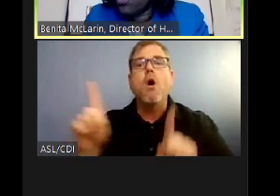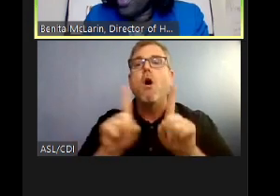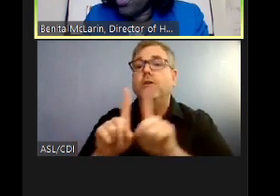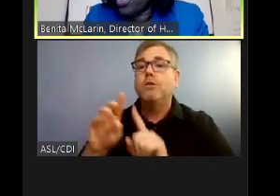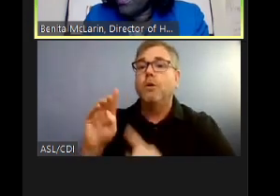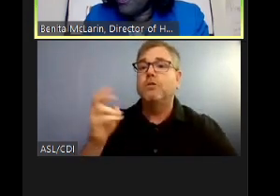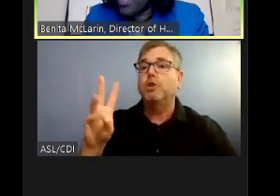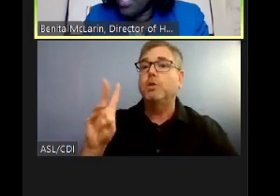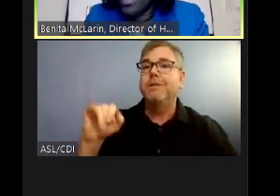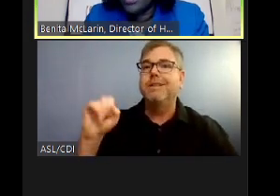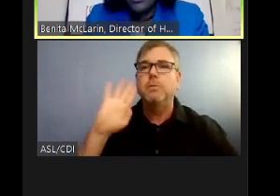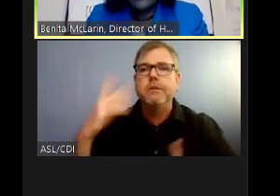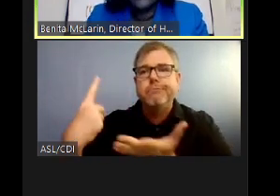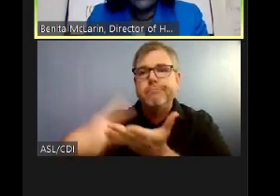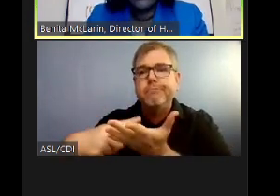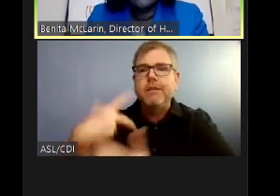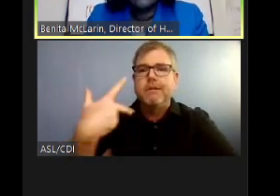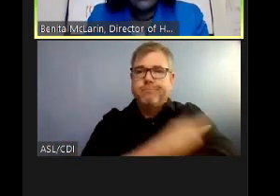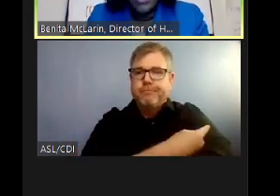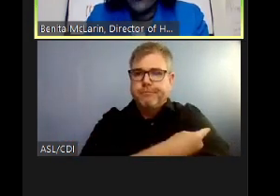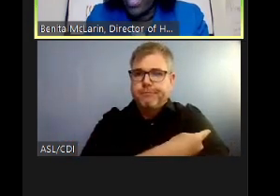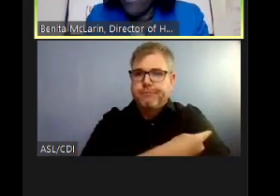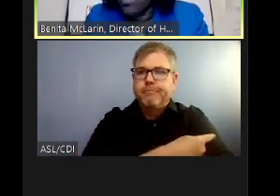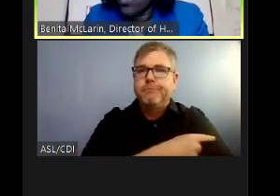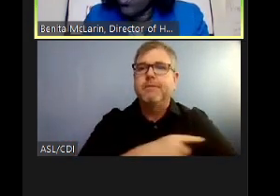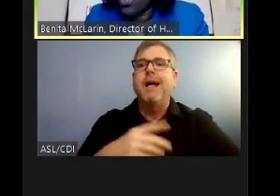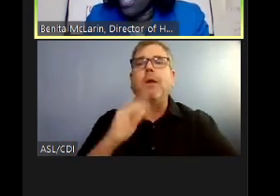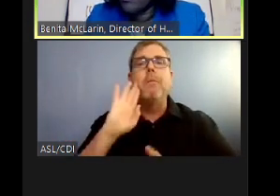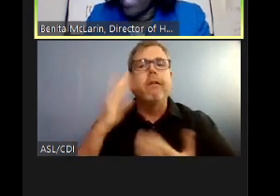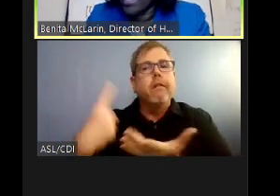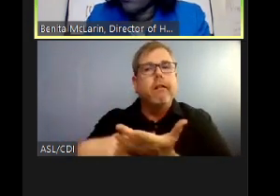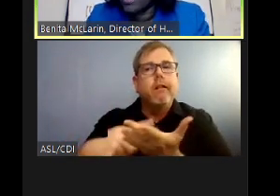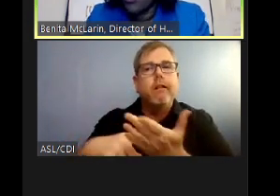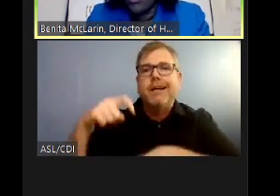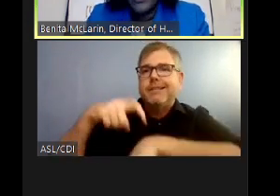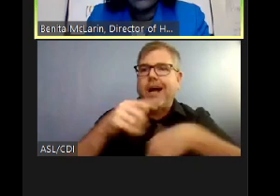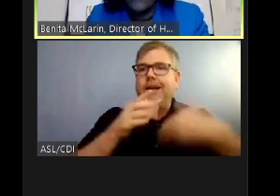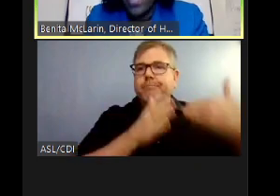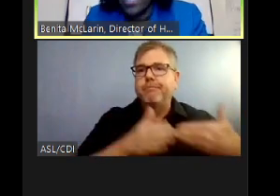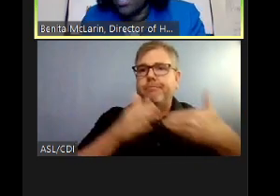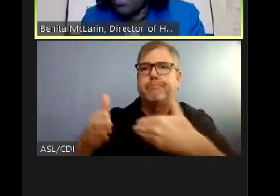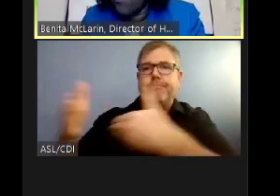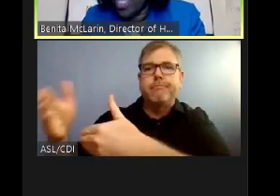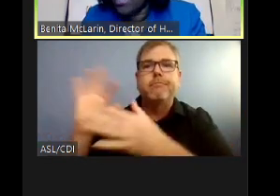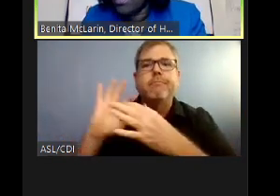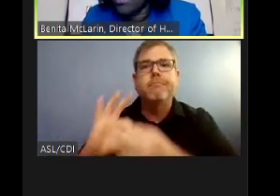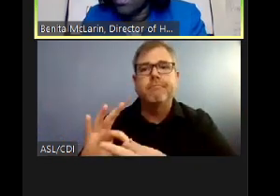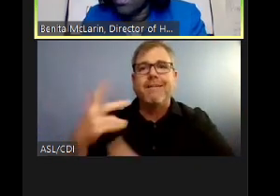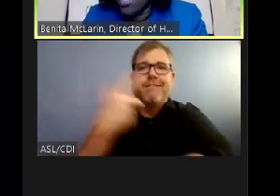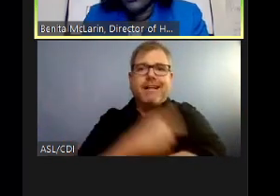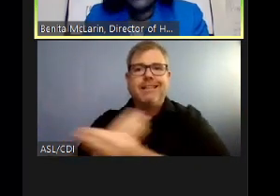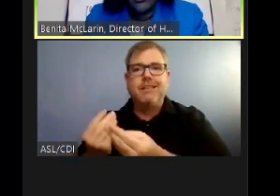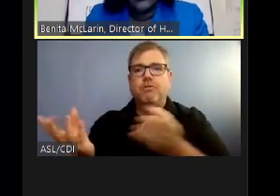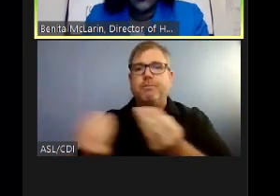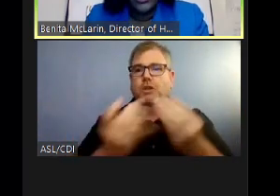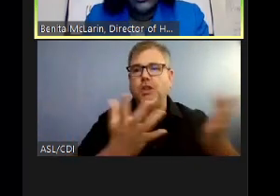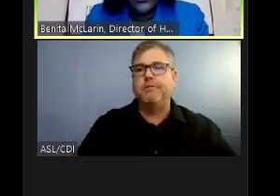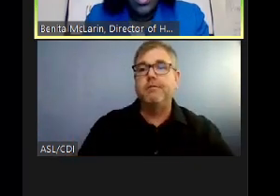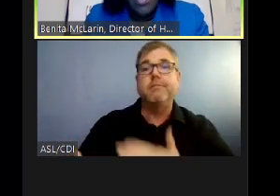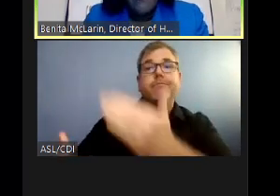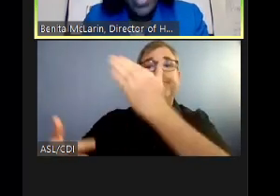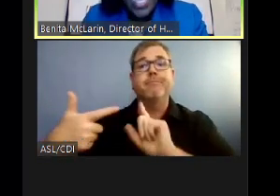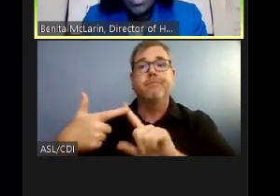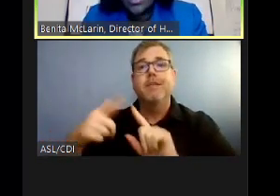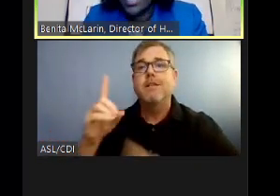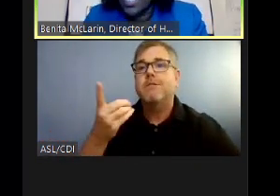vaccine distribution. Dr. Tyler Evans will come next and talk about the vaccine phases. Dr. Willis